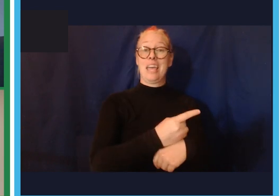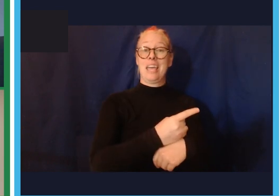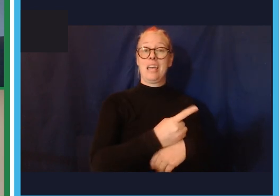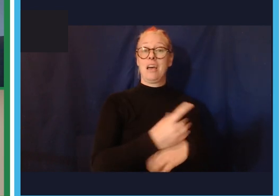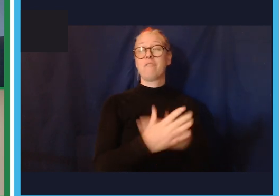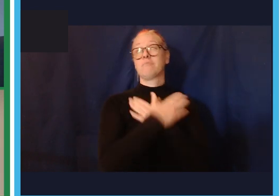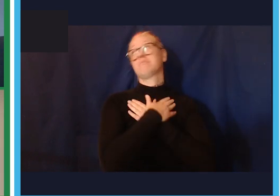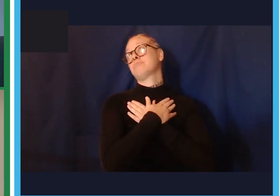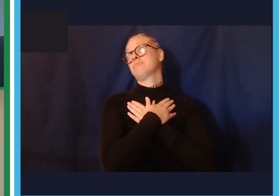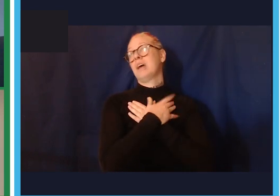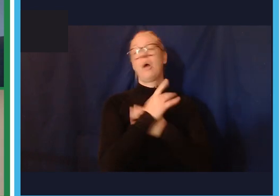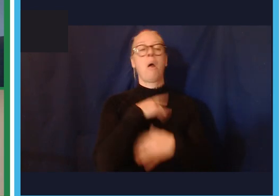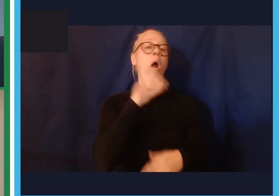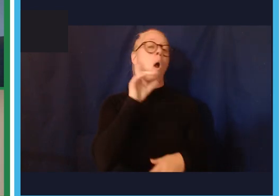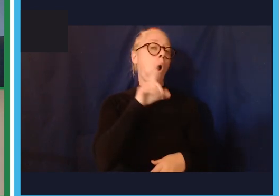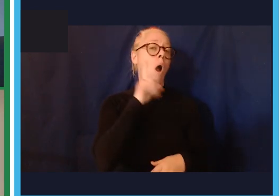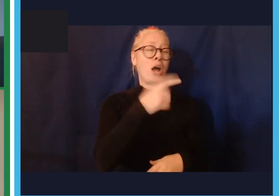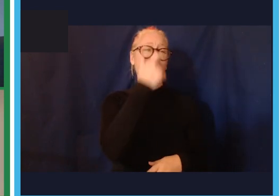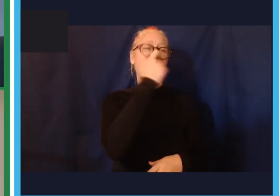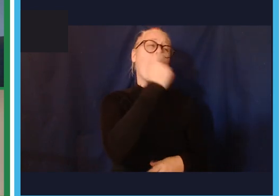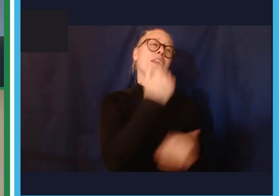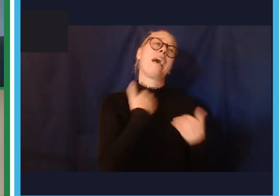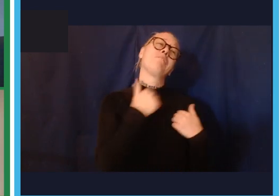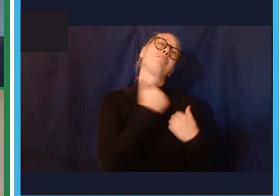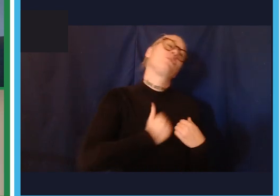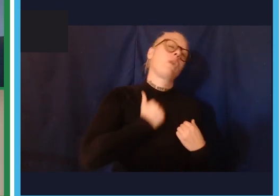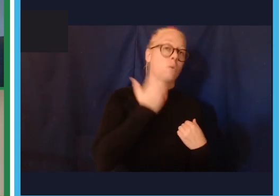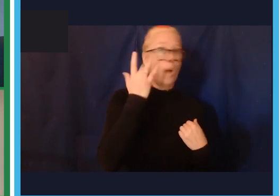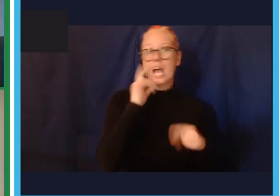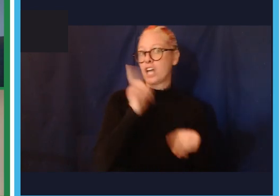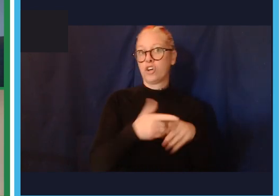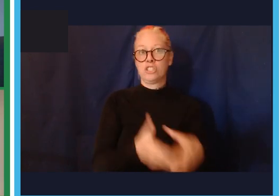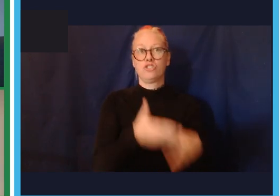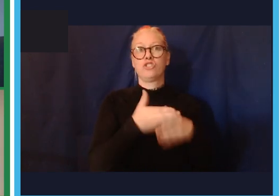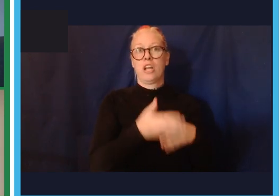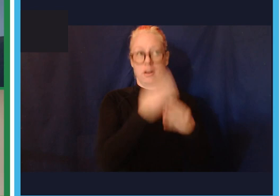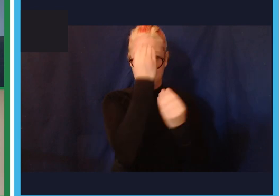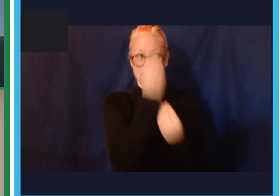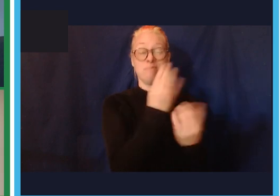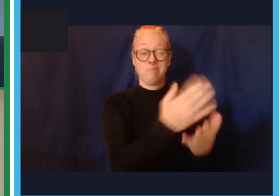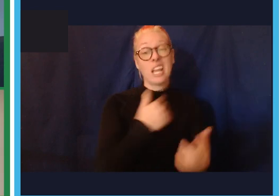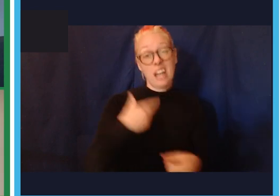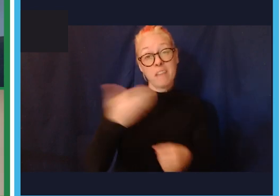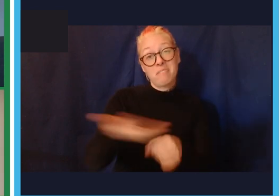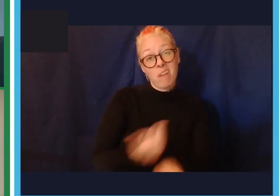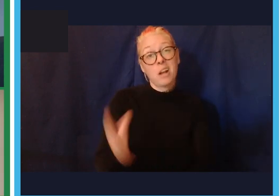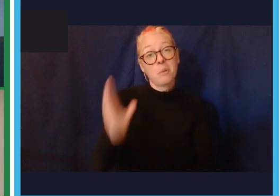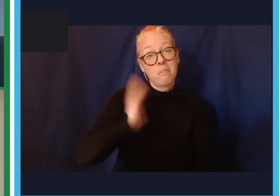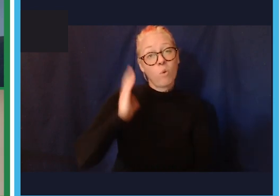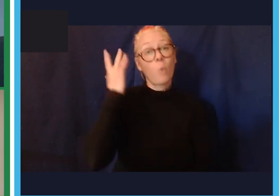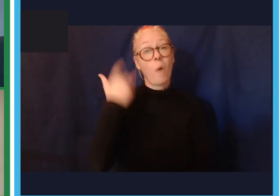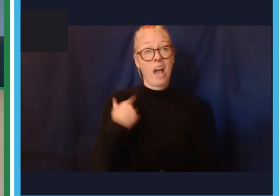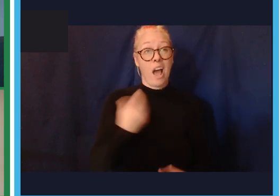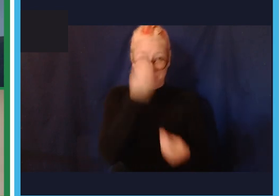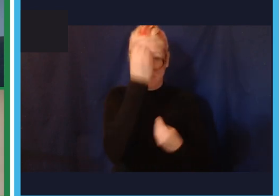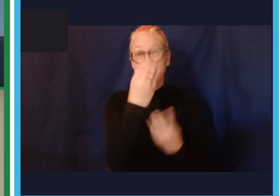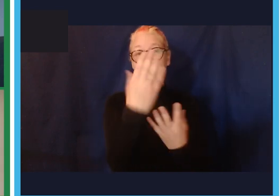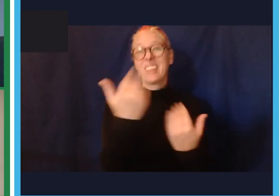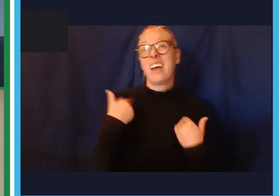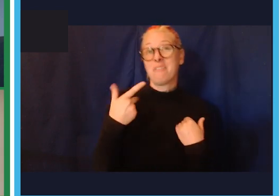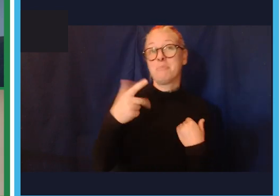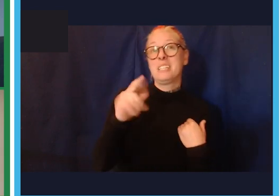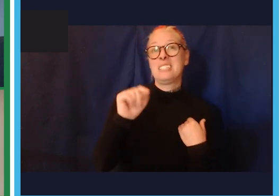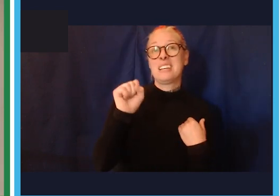What about you, Ty? Has it held you back? Sorry, Graham, go ahead. No, if it's okay, I was actually just going to ask you, because you mentioned that